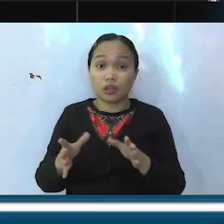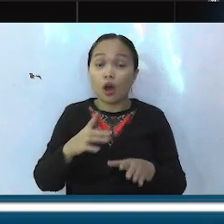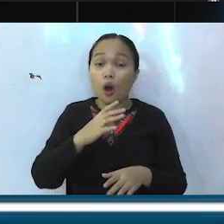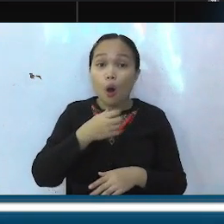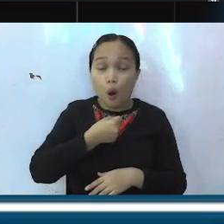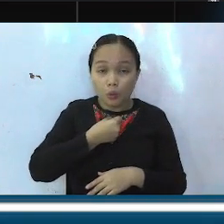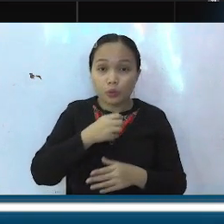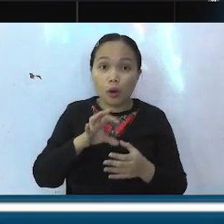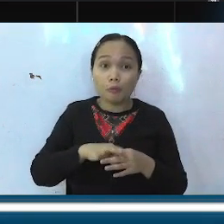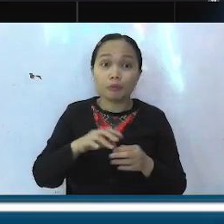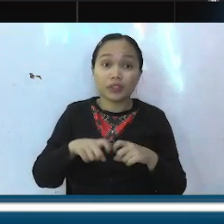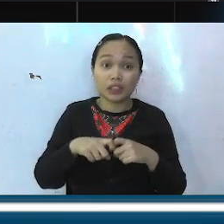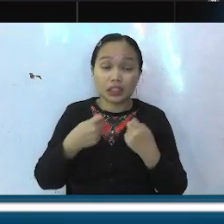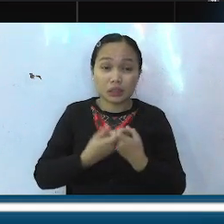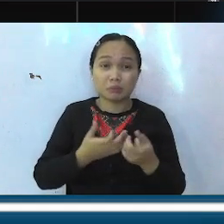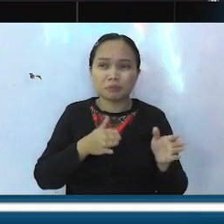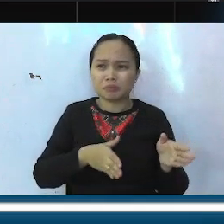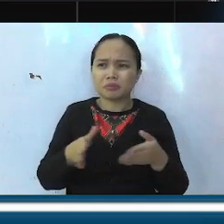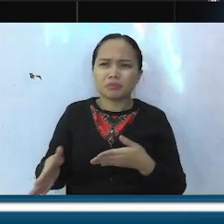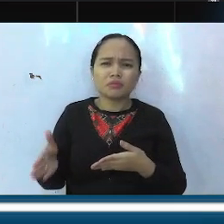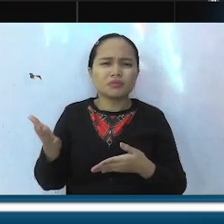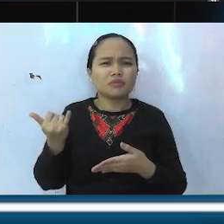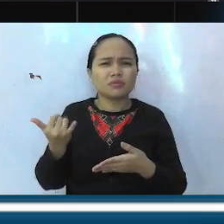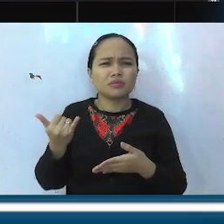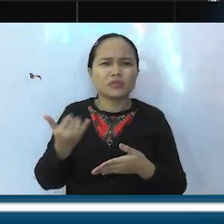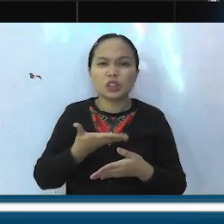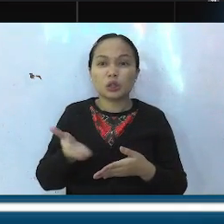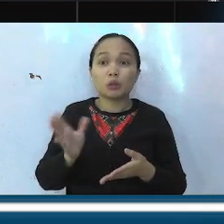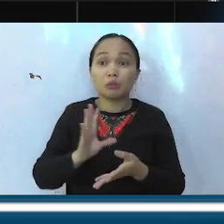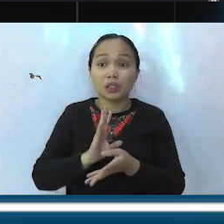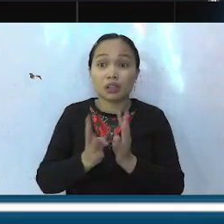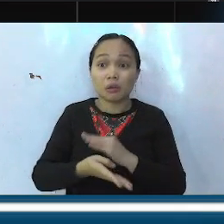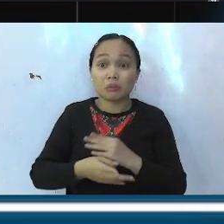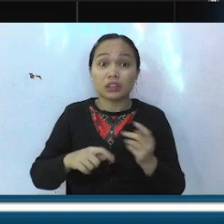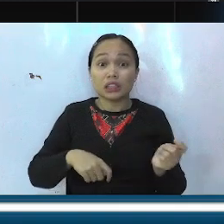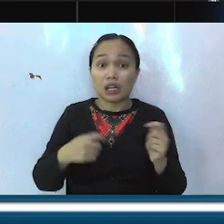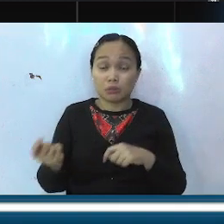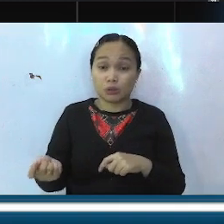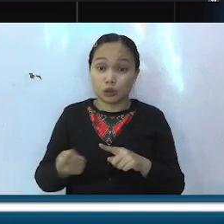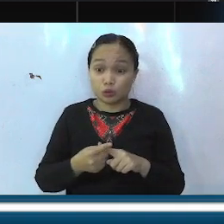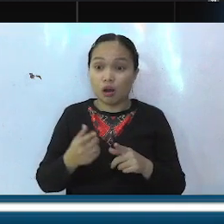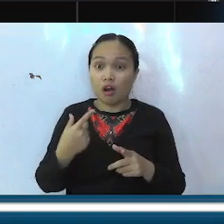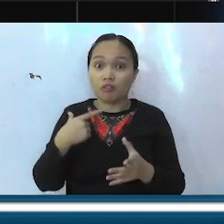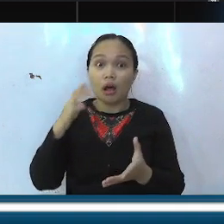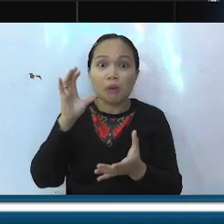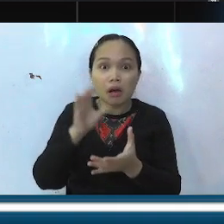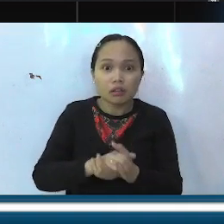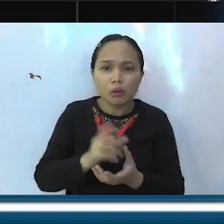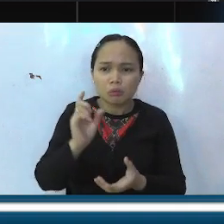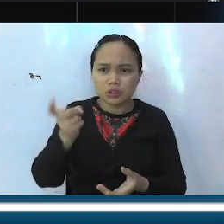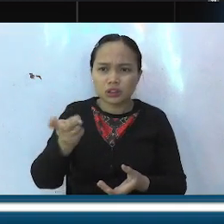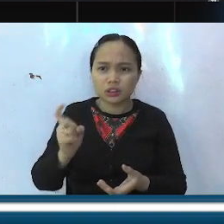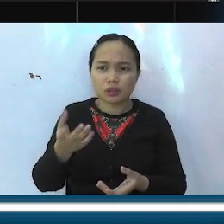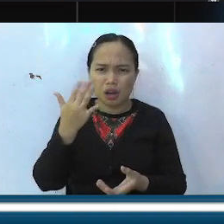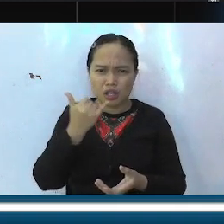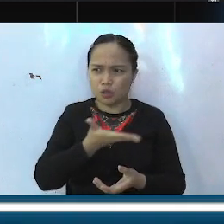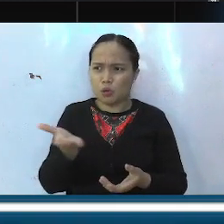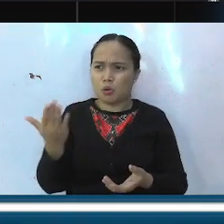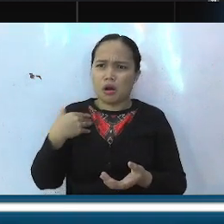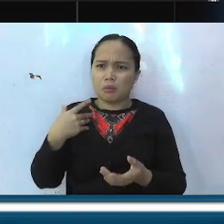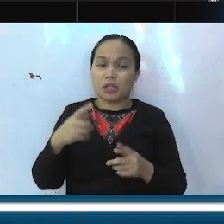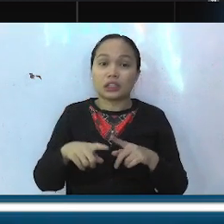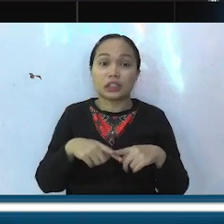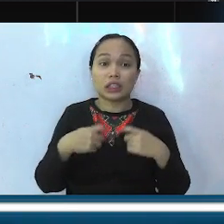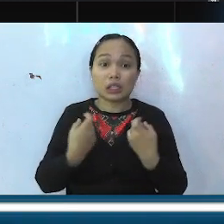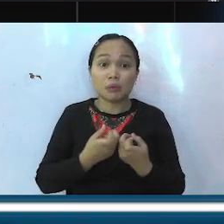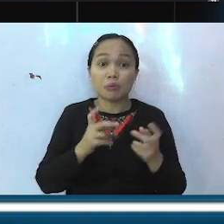program. Hindi nyo na siya magiging host. Bakit? Malilipat na kayo kagad sa may asawa eh. Mm. Bakit hindi na kayo nadaan at the preparation?